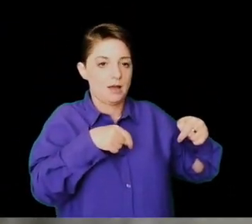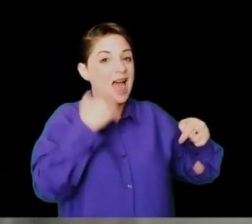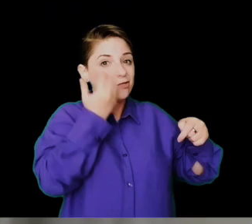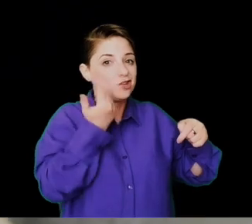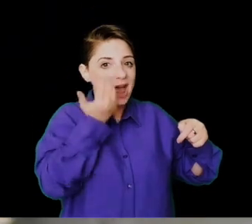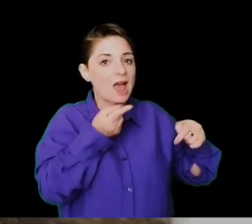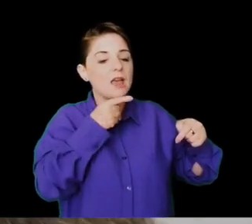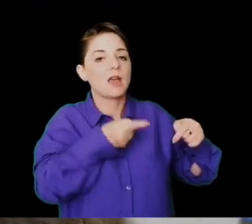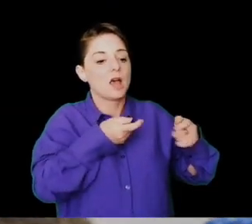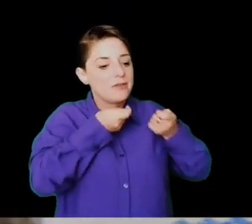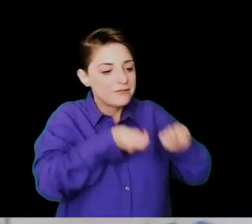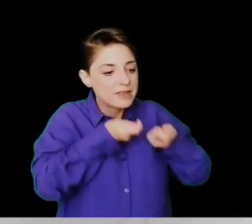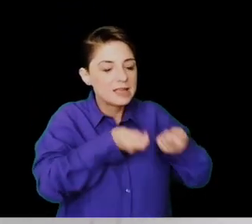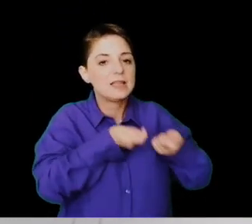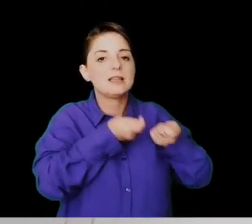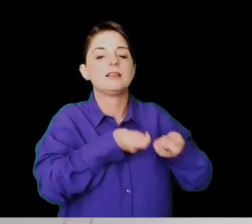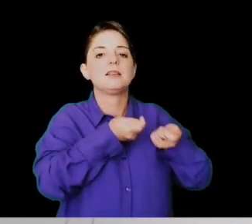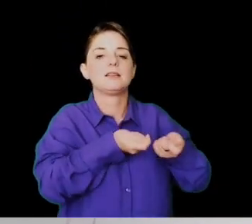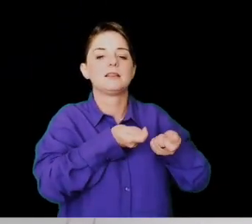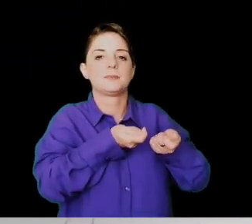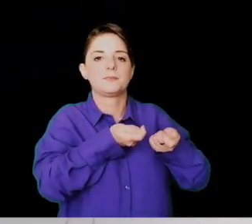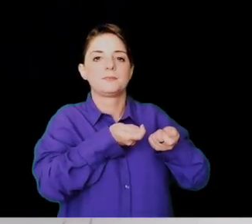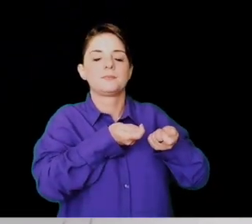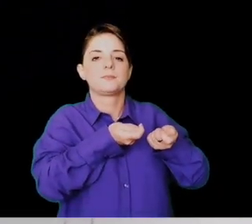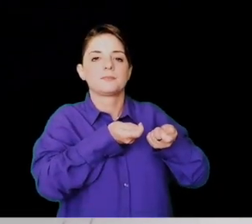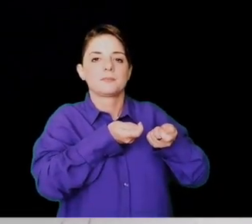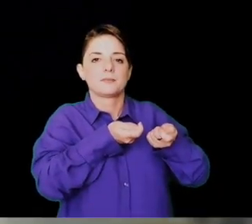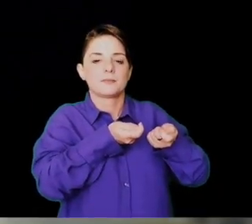them here. Every day we feed the